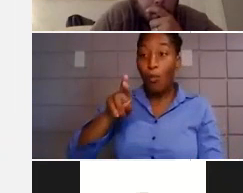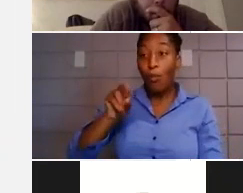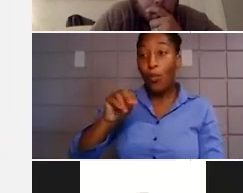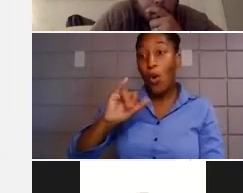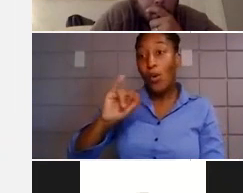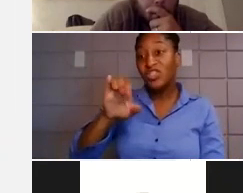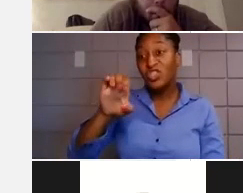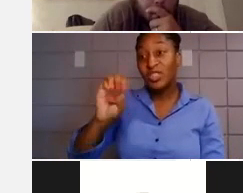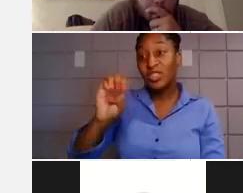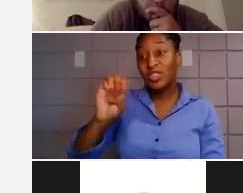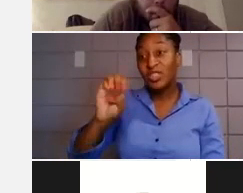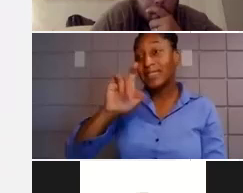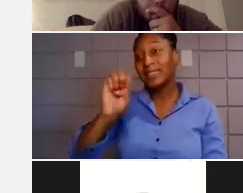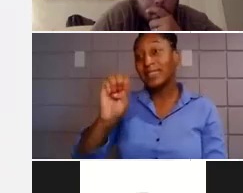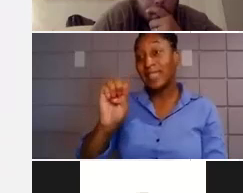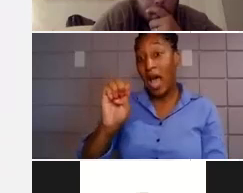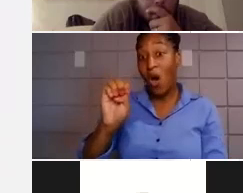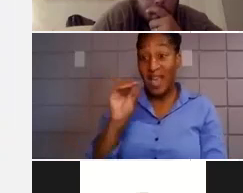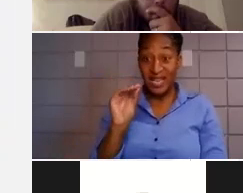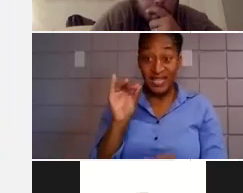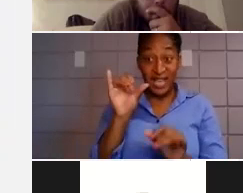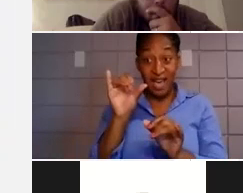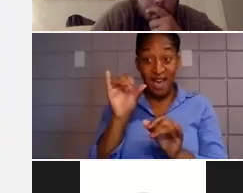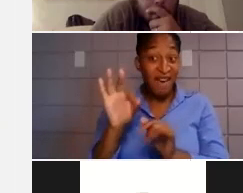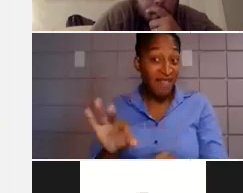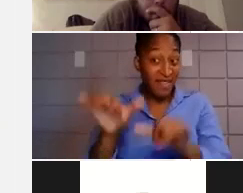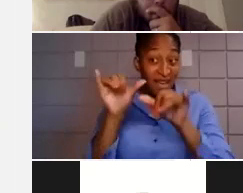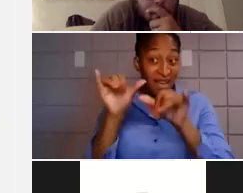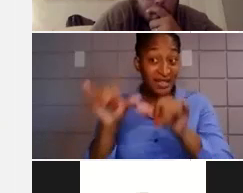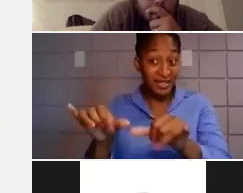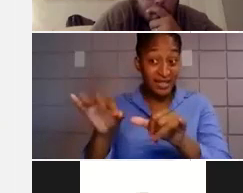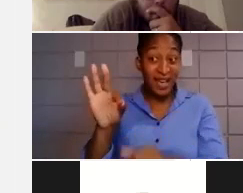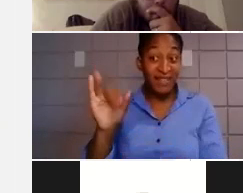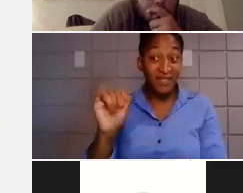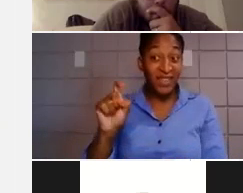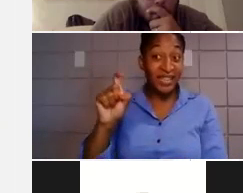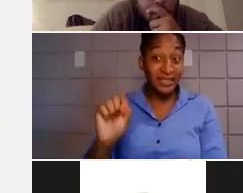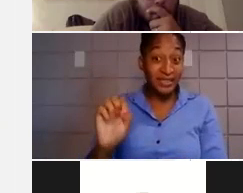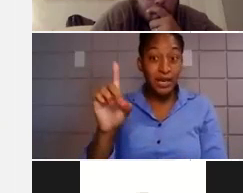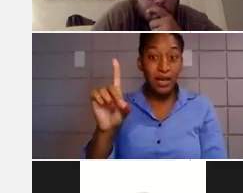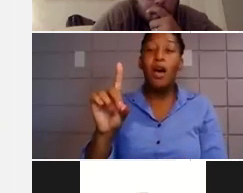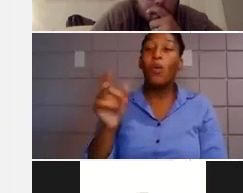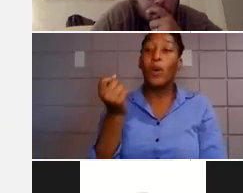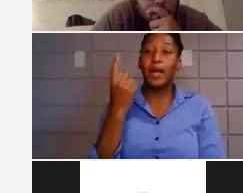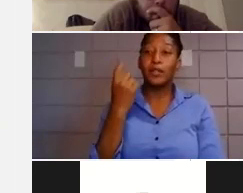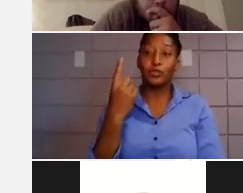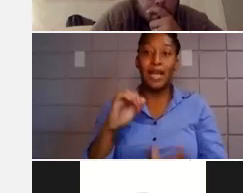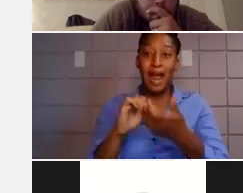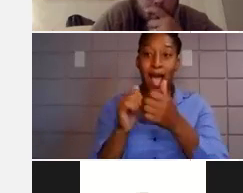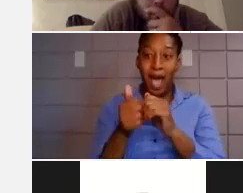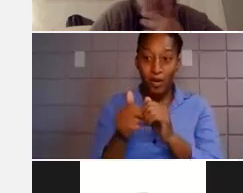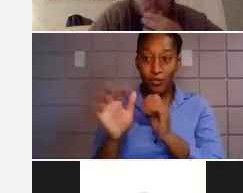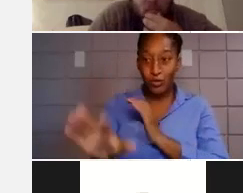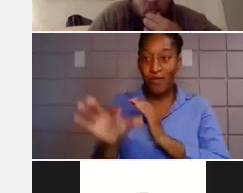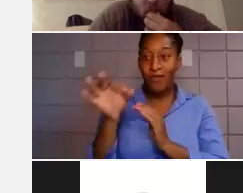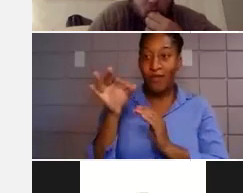horizontally. And we know how to find it. We know how to find that. So what I want to do before we